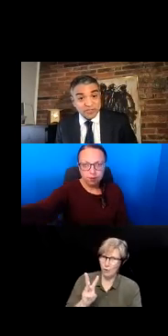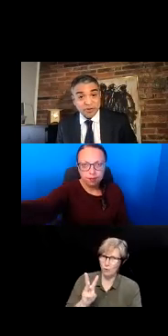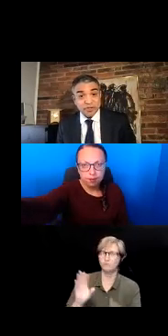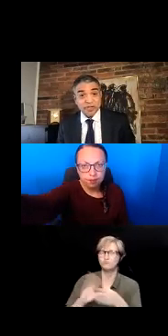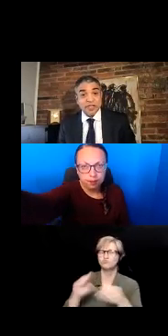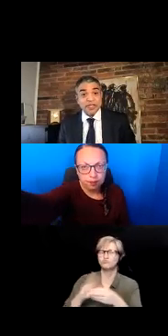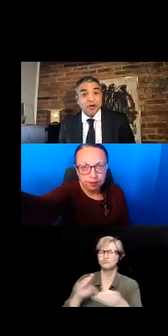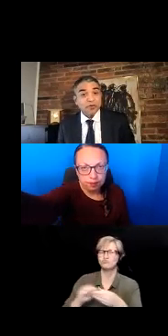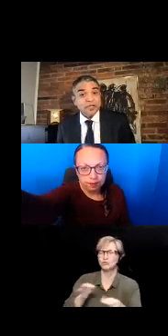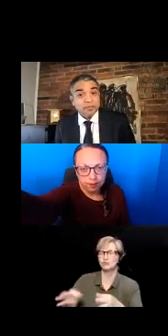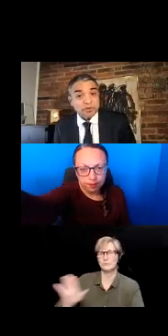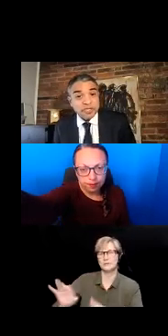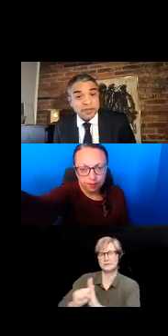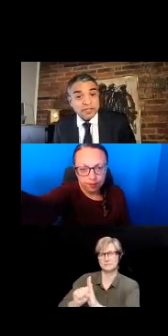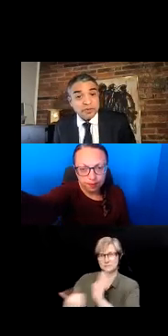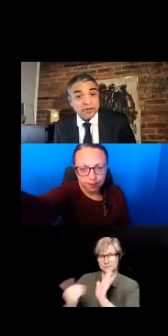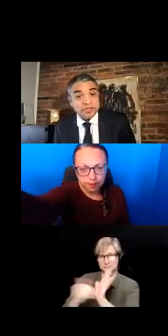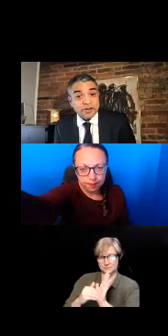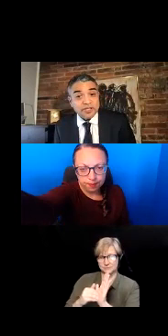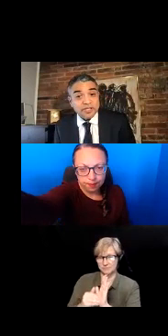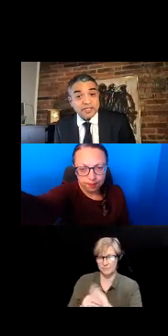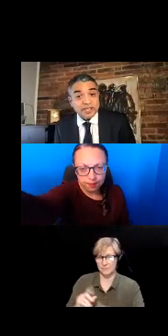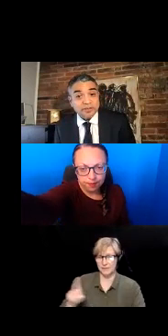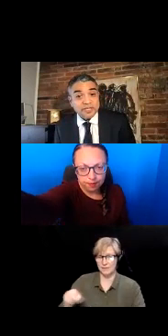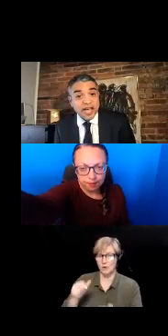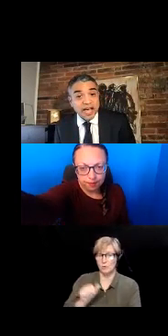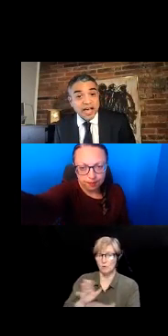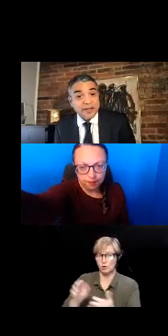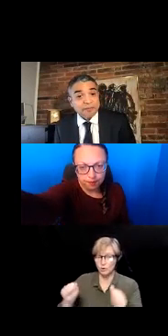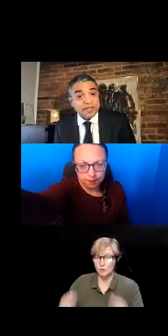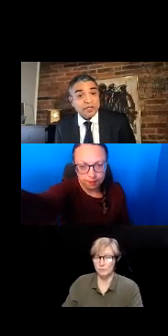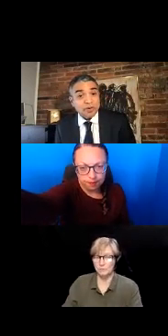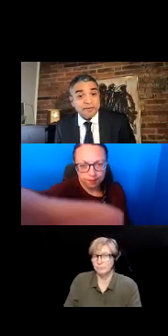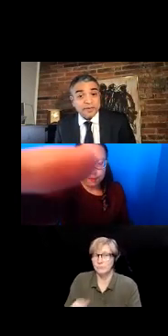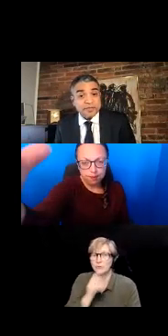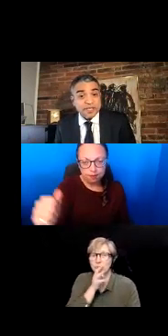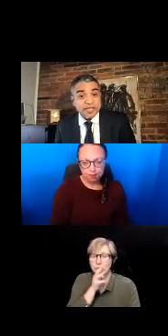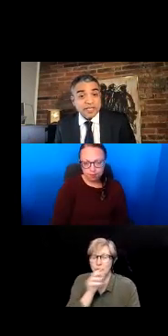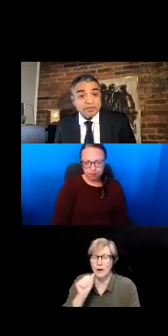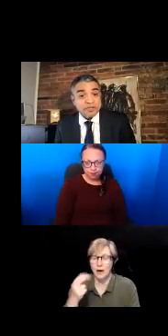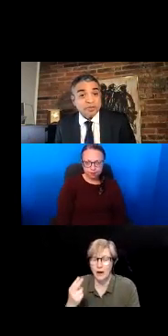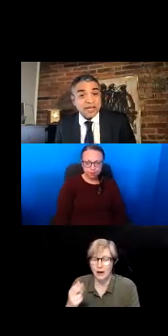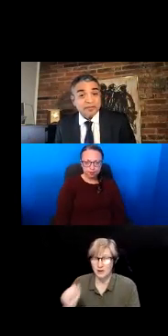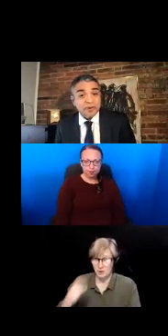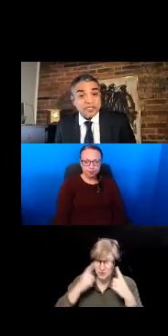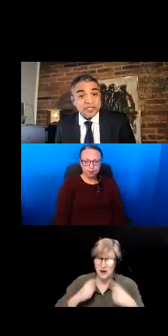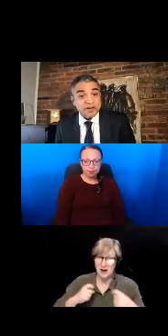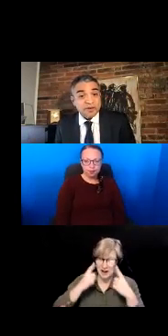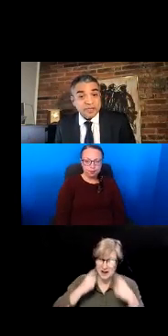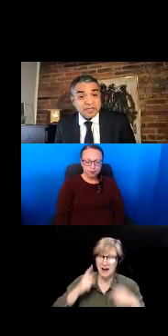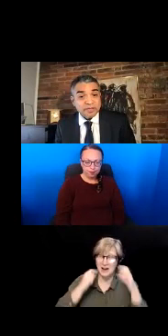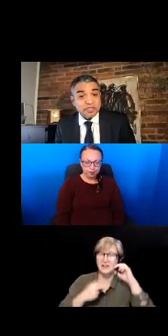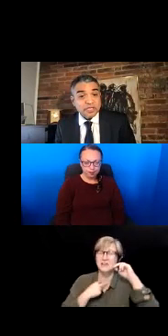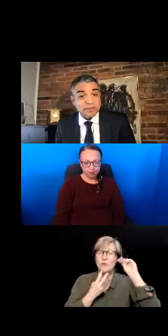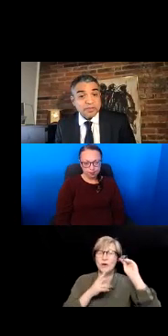second stroke. The only approach he could make to a voluntary articulate sound was ah. He could cry vigorously. There was no lack of voice. From